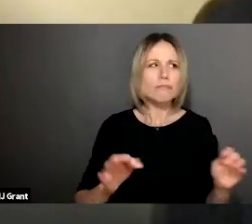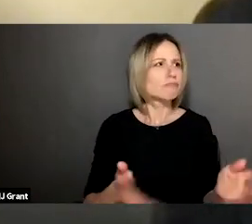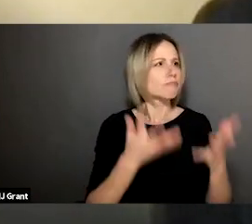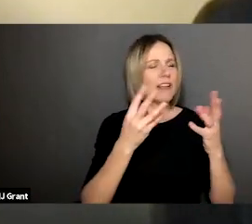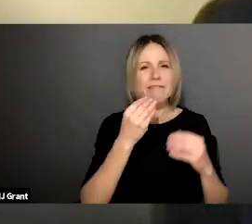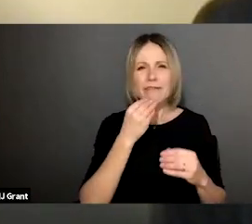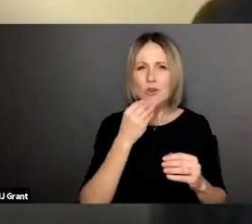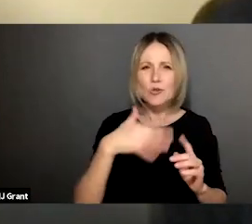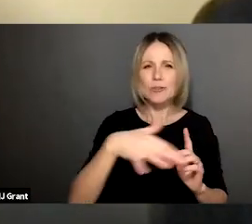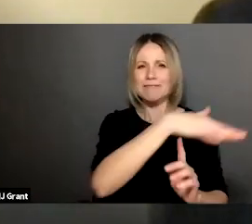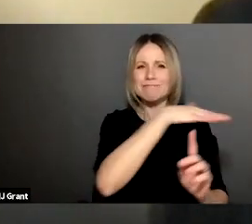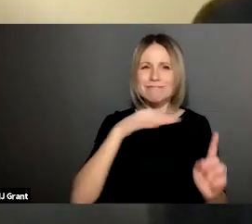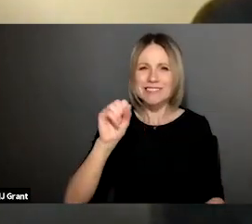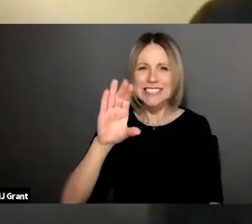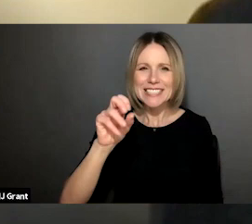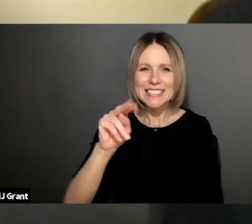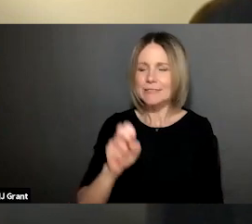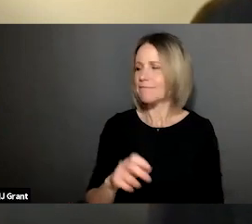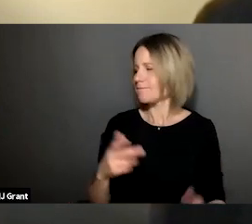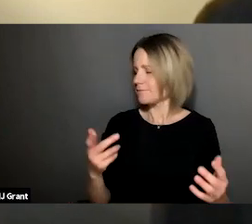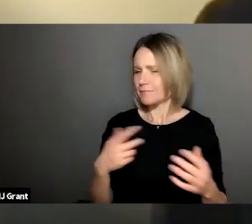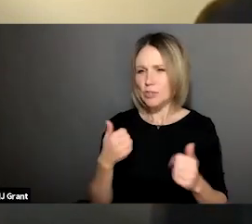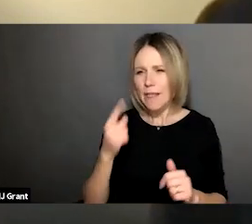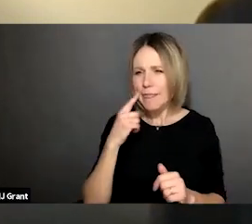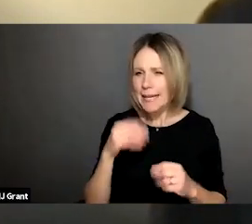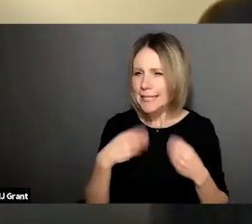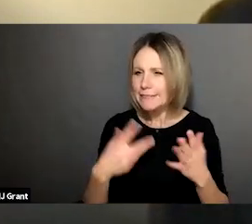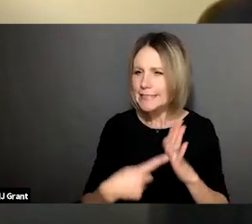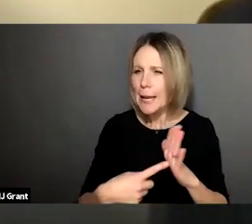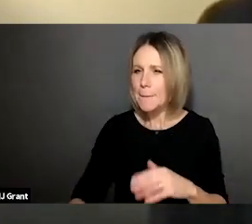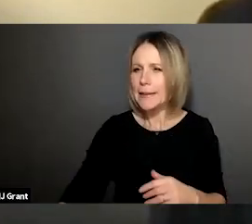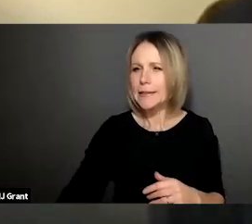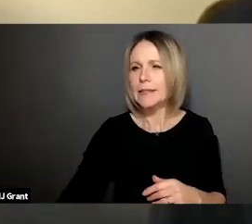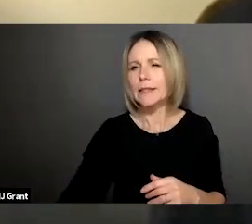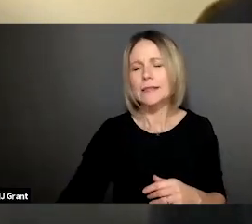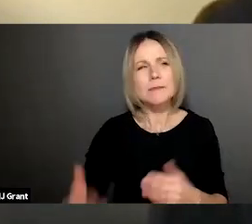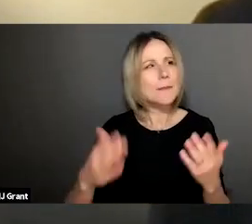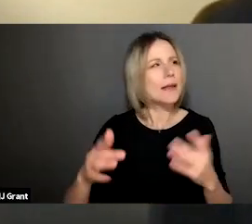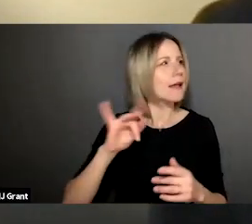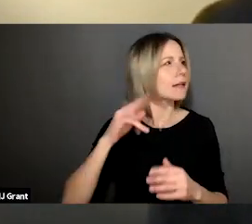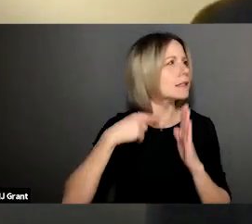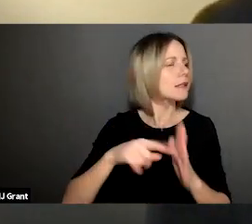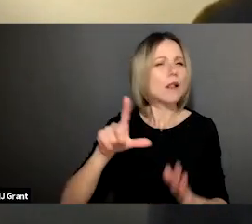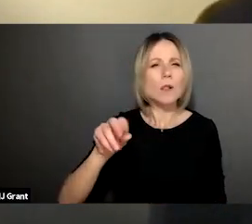have otherwise. And I'm trying to think of an example, and I'd probably use Louisville, Kentucky,